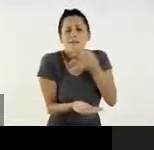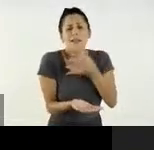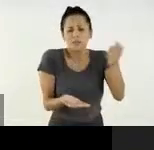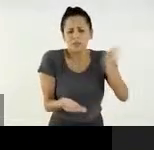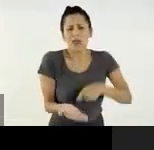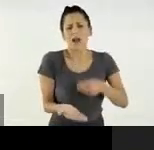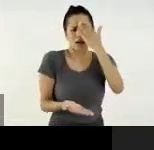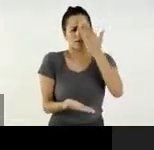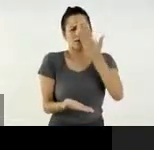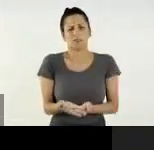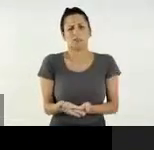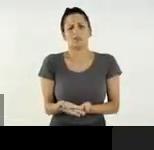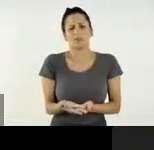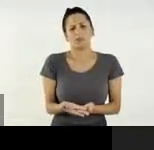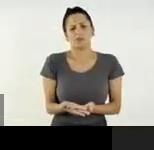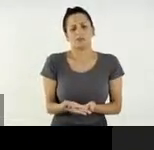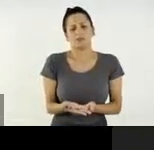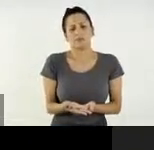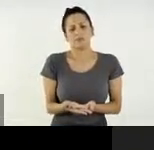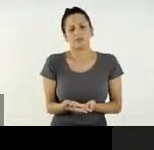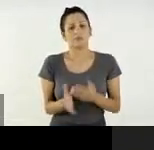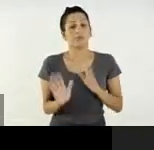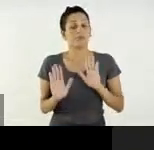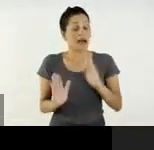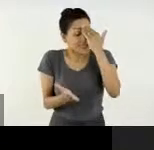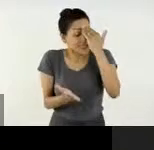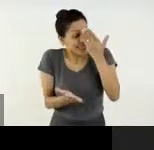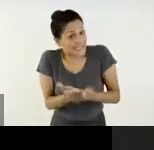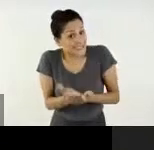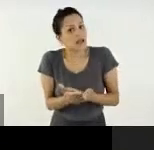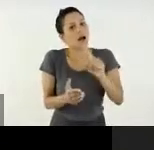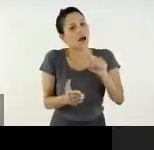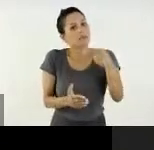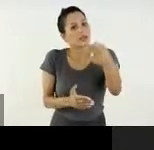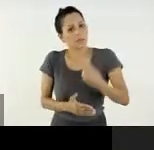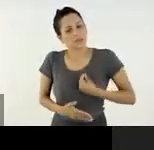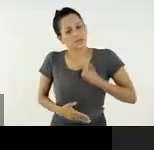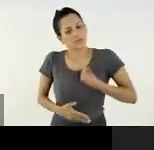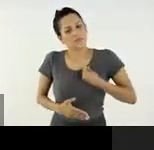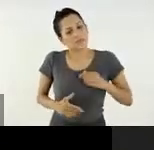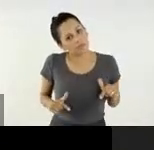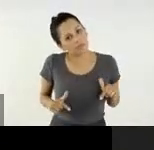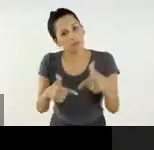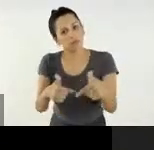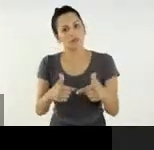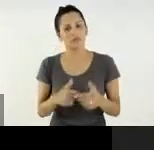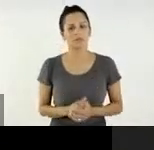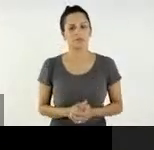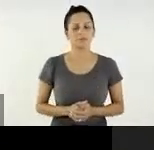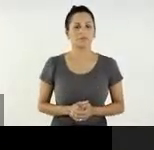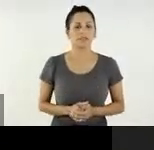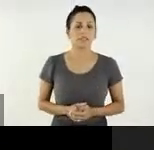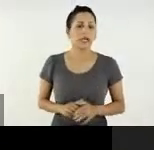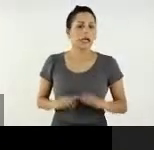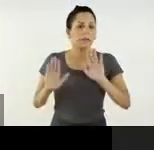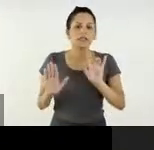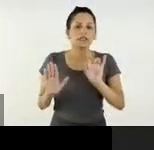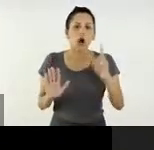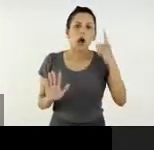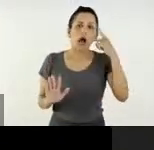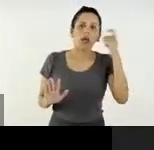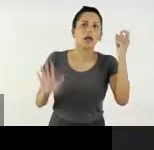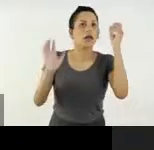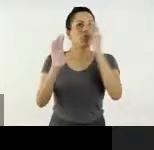its premise. And so, more than the idea of idealism or utopia, God